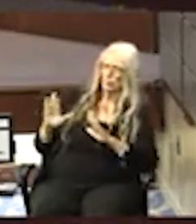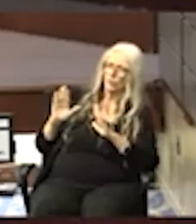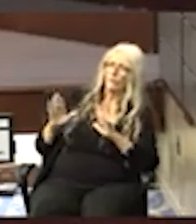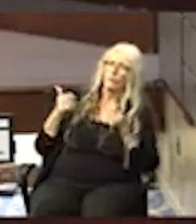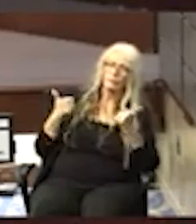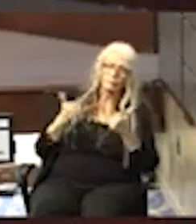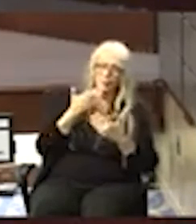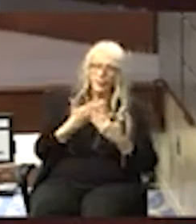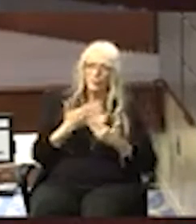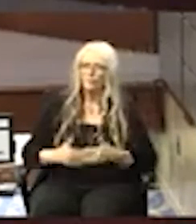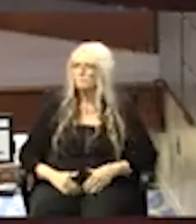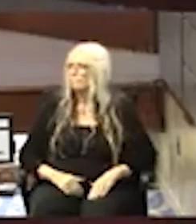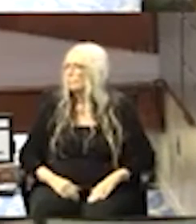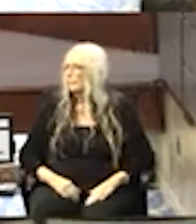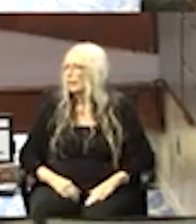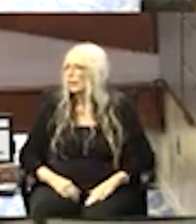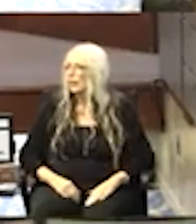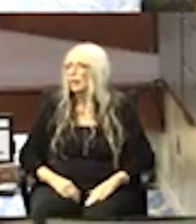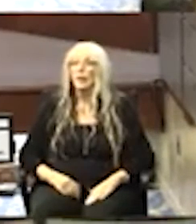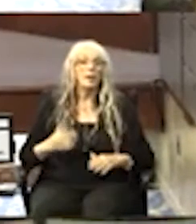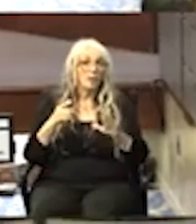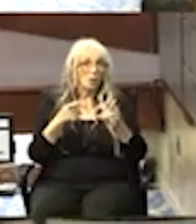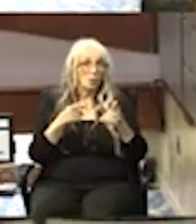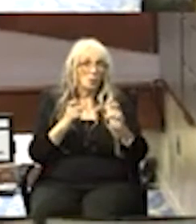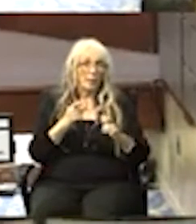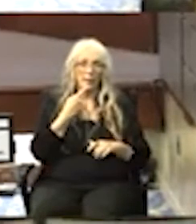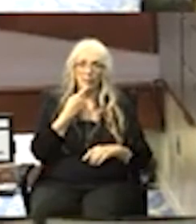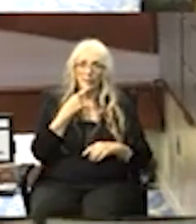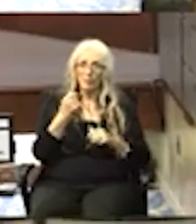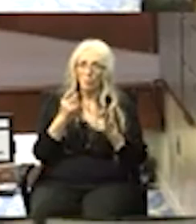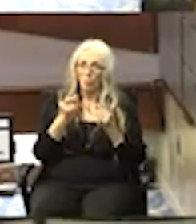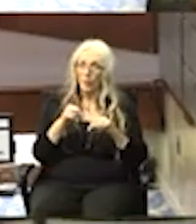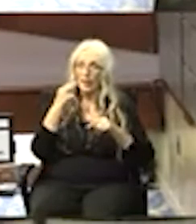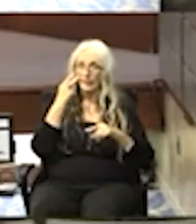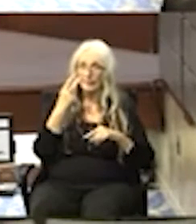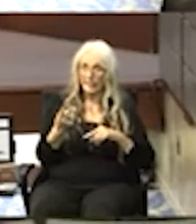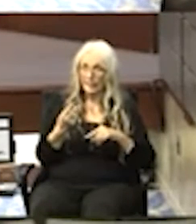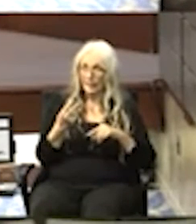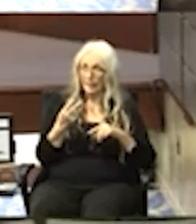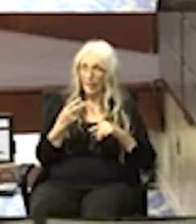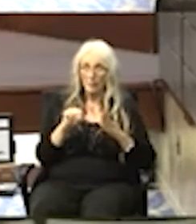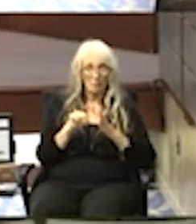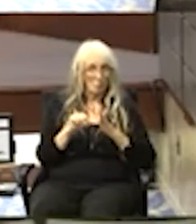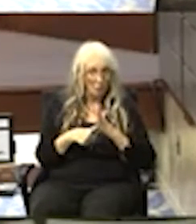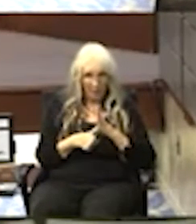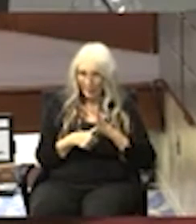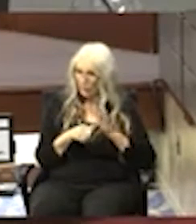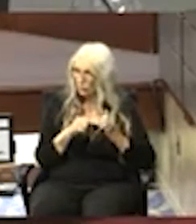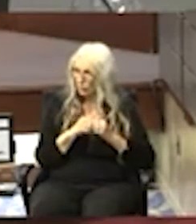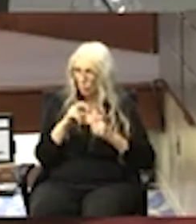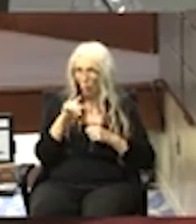needs, so thank you all. I'll just make a quick comment. Every time I see this, I'm impressed by the quality of